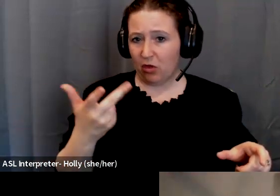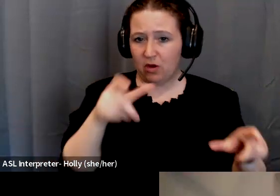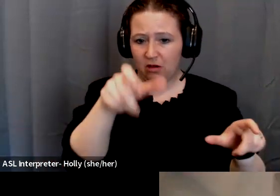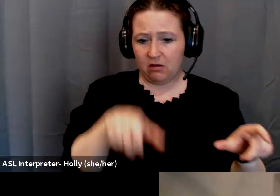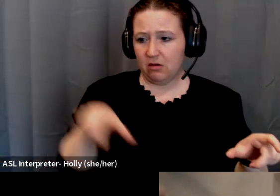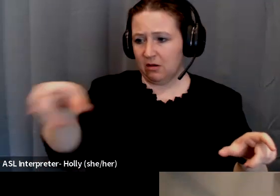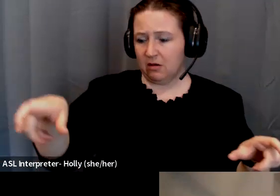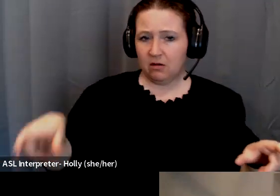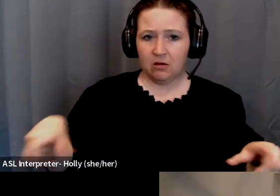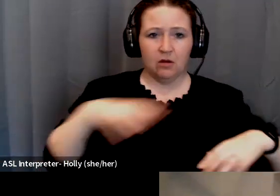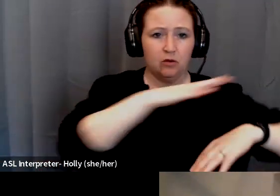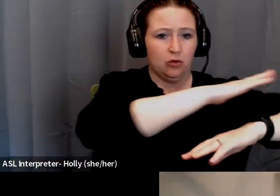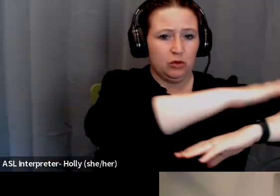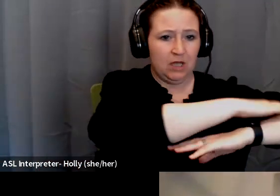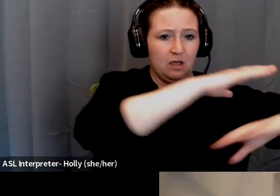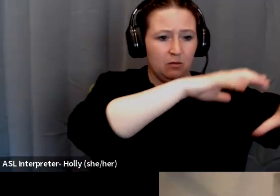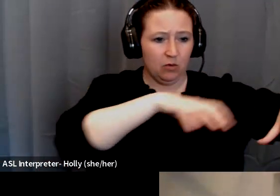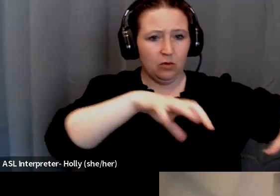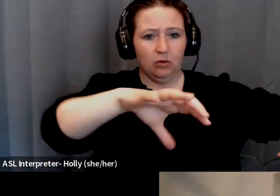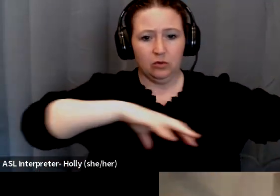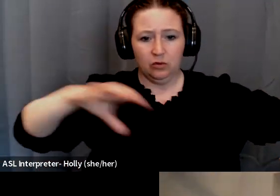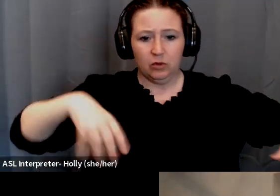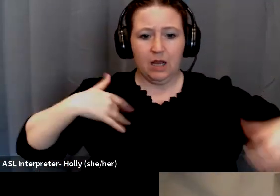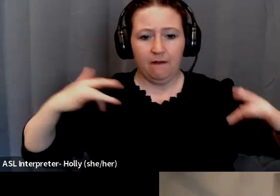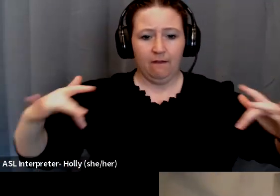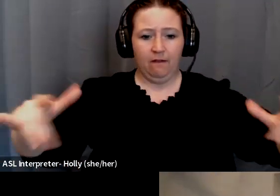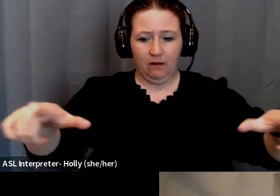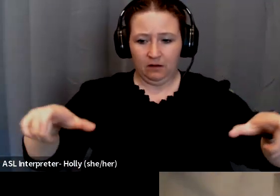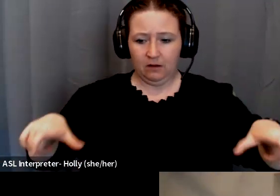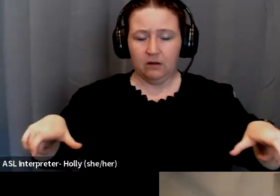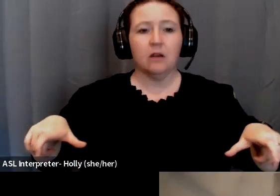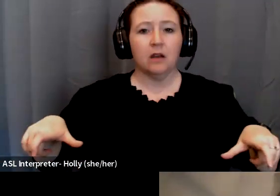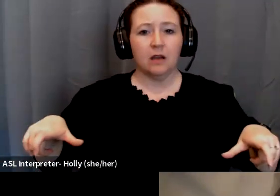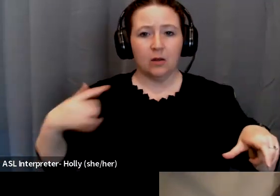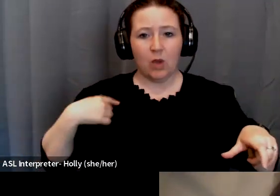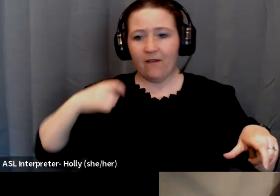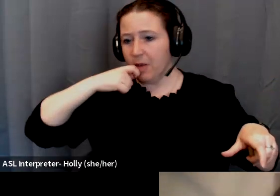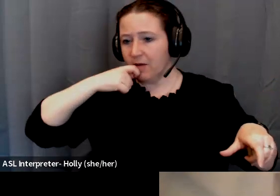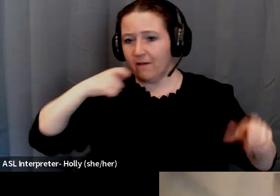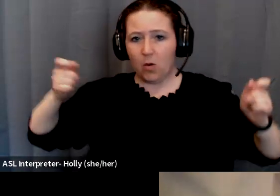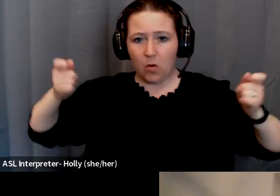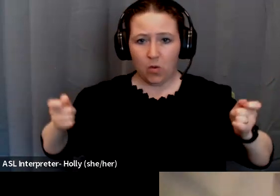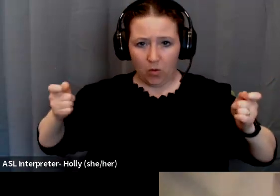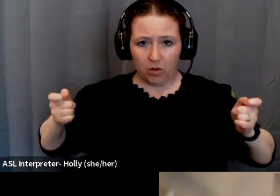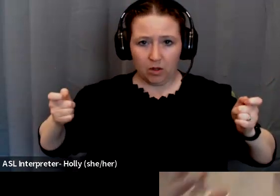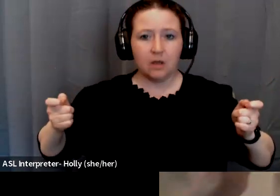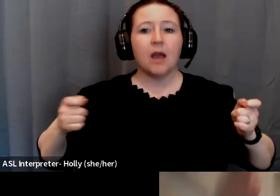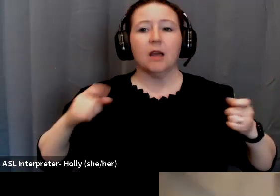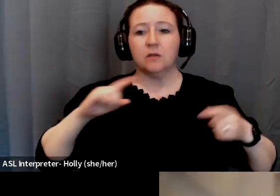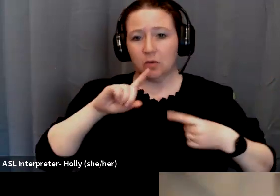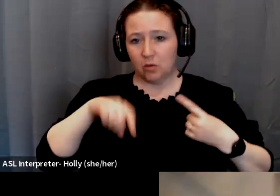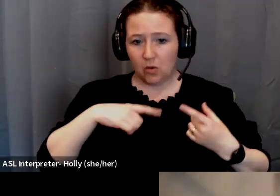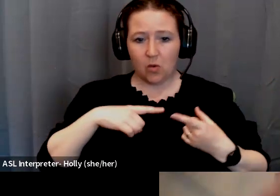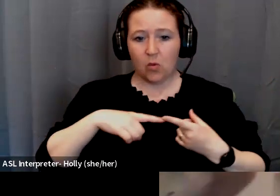have a different microphone. And so there will be instructions in the materials that you get about where